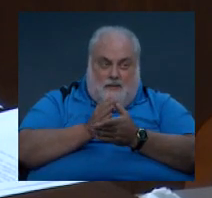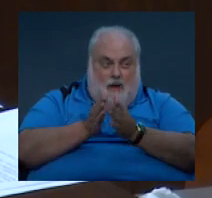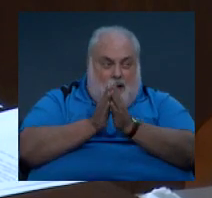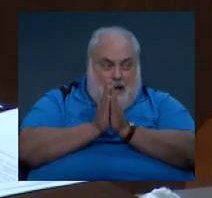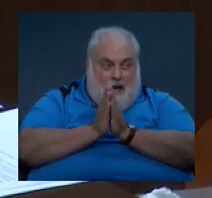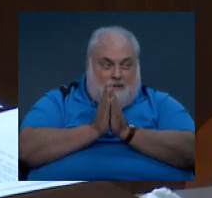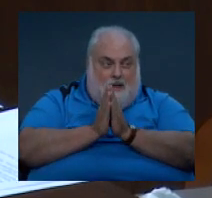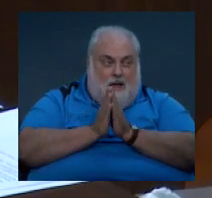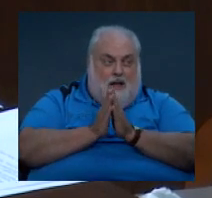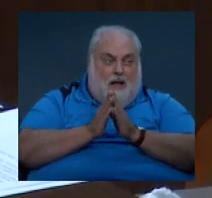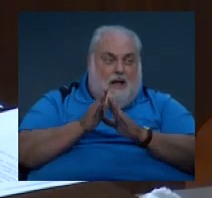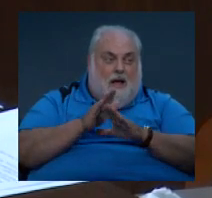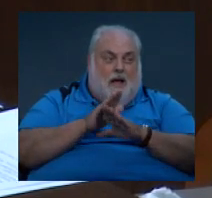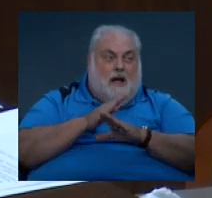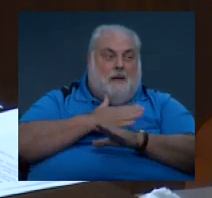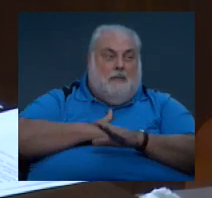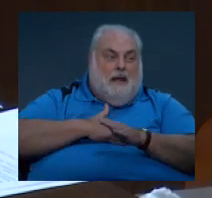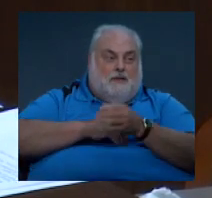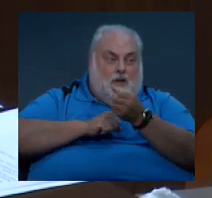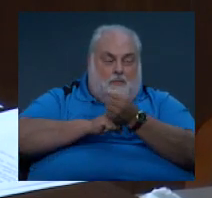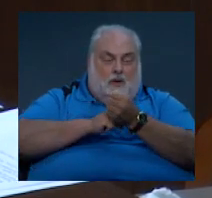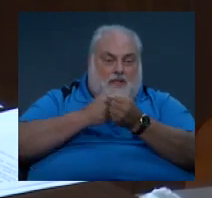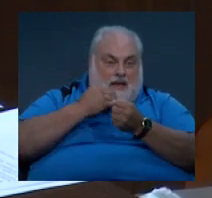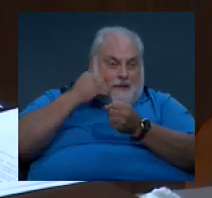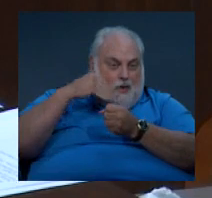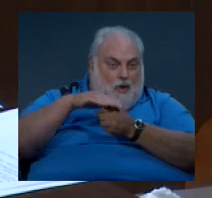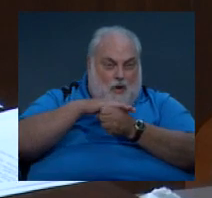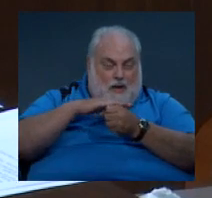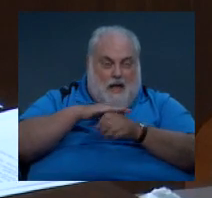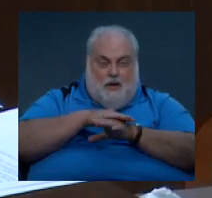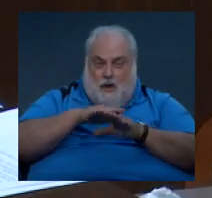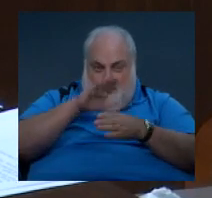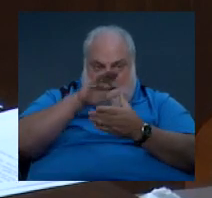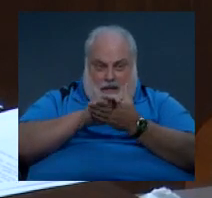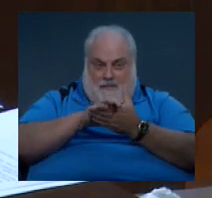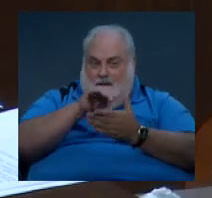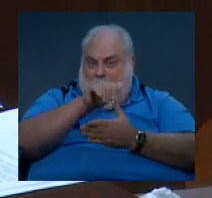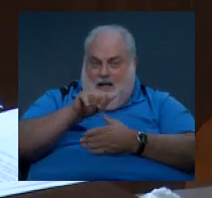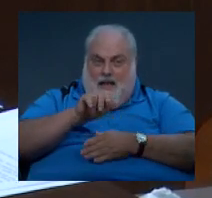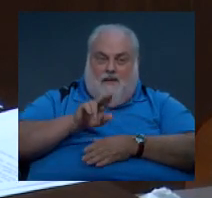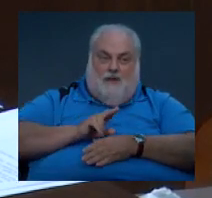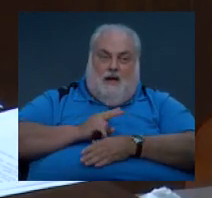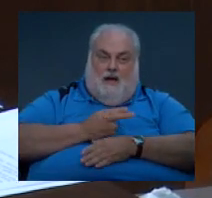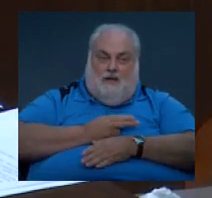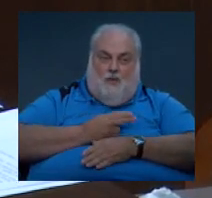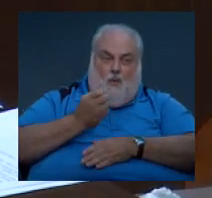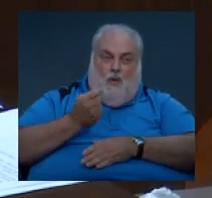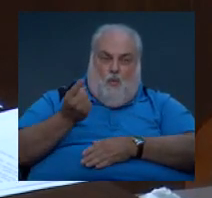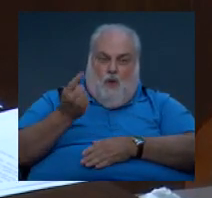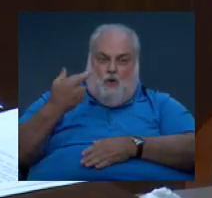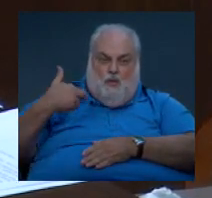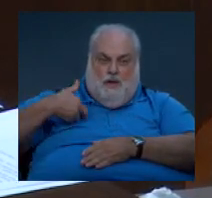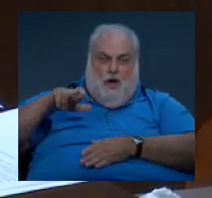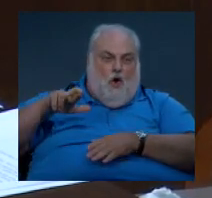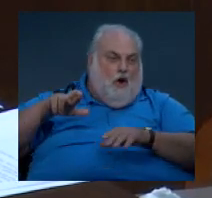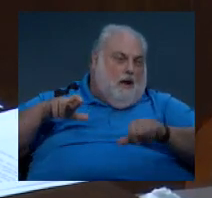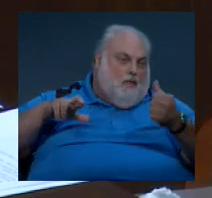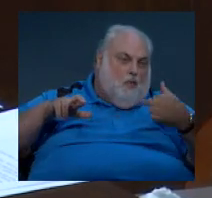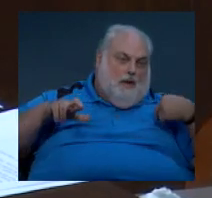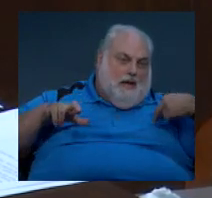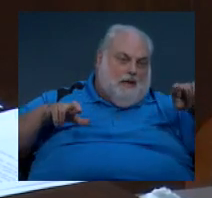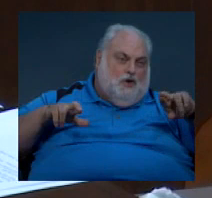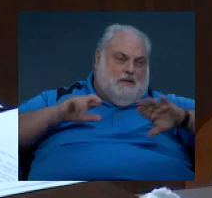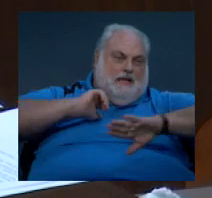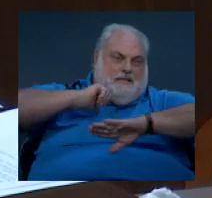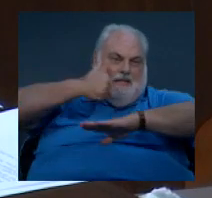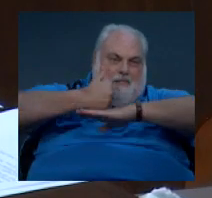ask you to please support this neighborhood, because I don't think any of us would want one religion or another religion to set